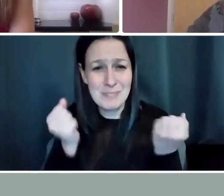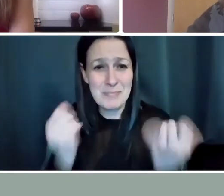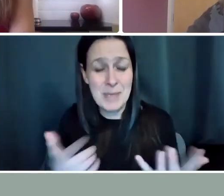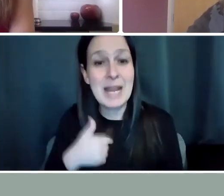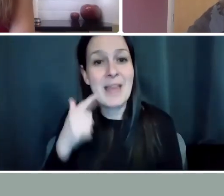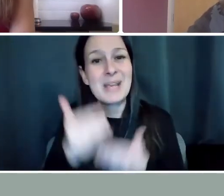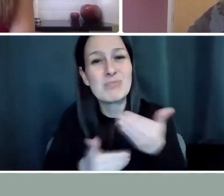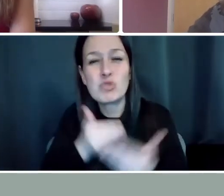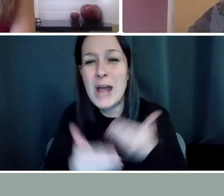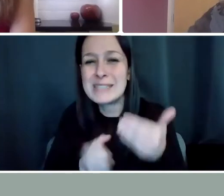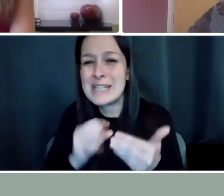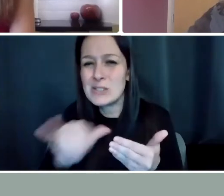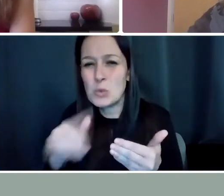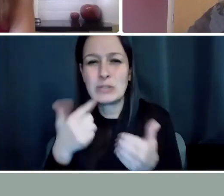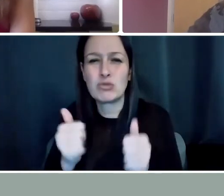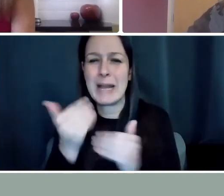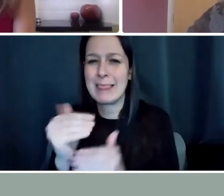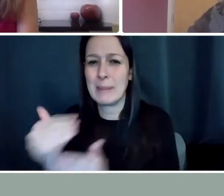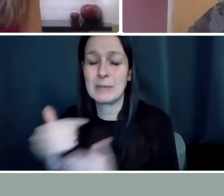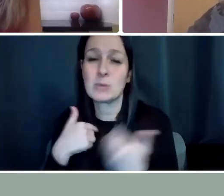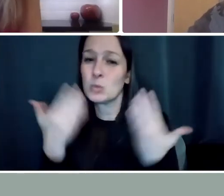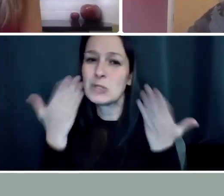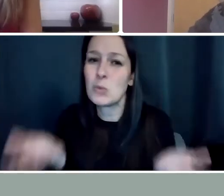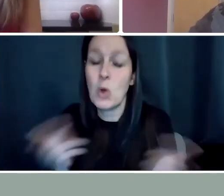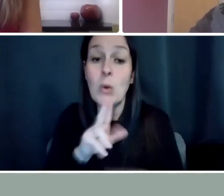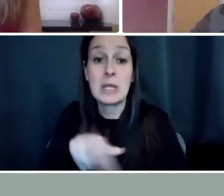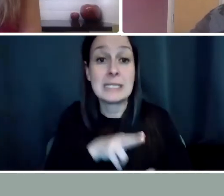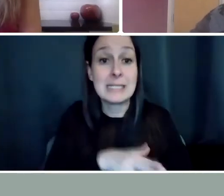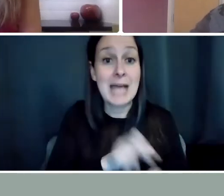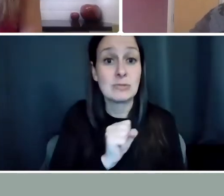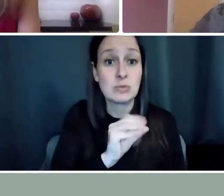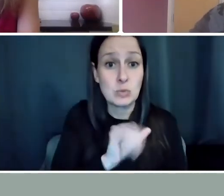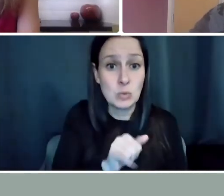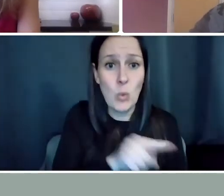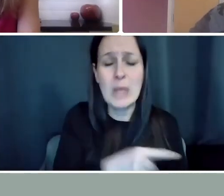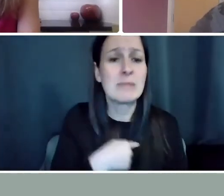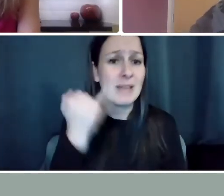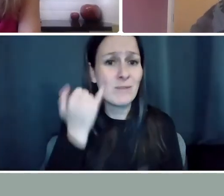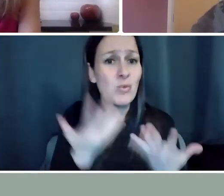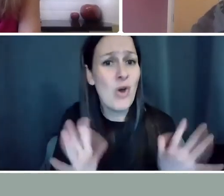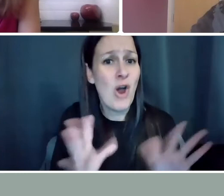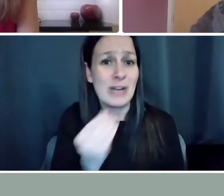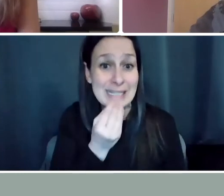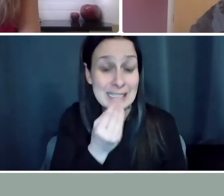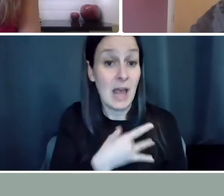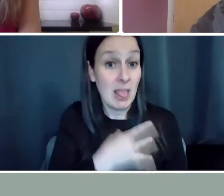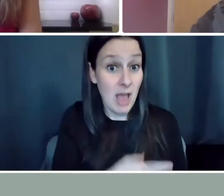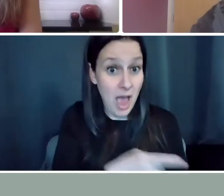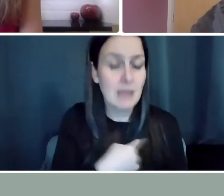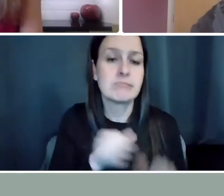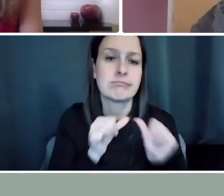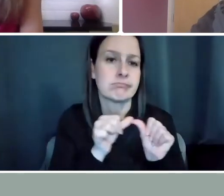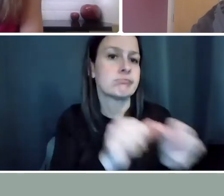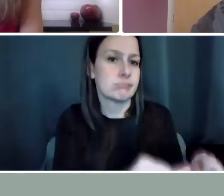processed soy we want to try to limit because we don't know. The natural soy, if you already eat it and like it, you may